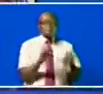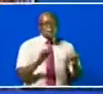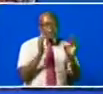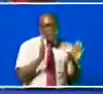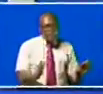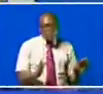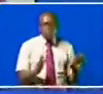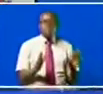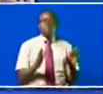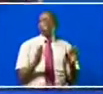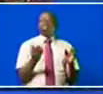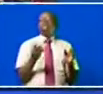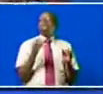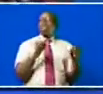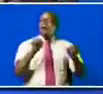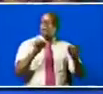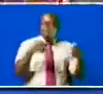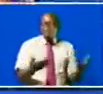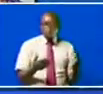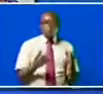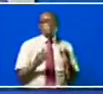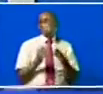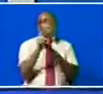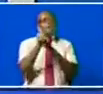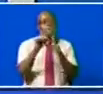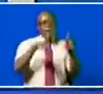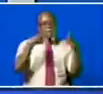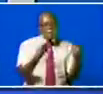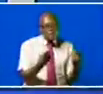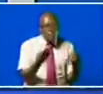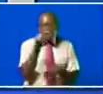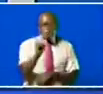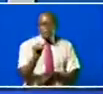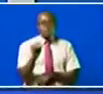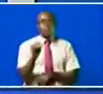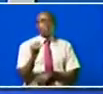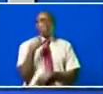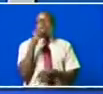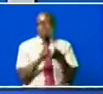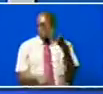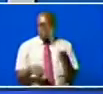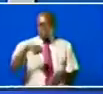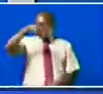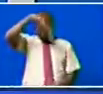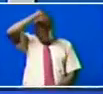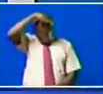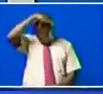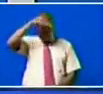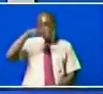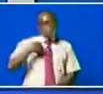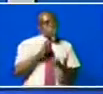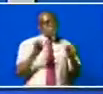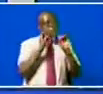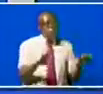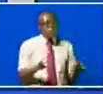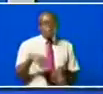to probably admin or head of whatever department it is. So we tend to say, I have a degree, I cannot clean.